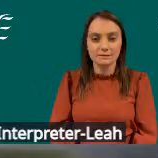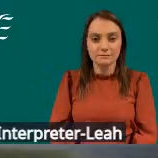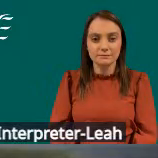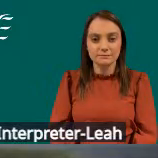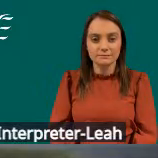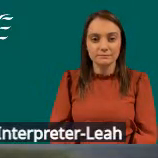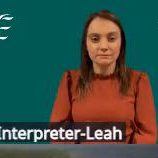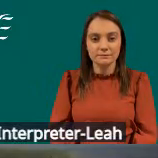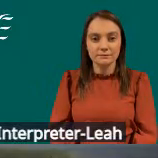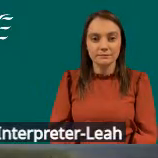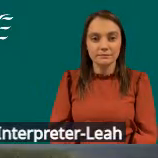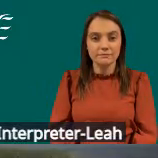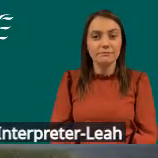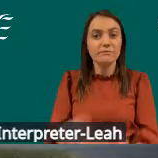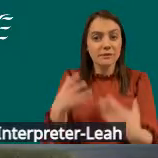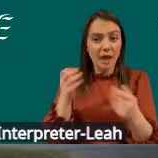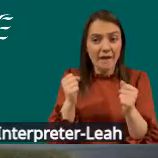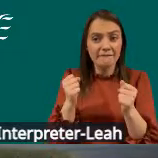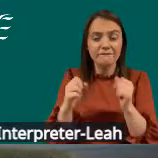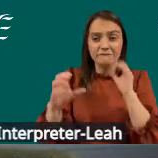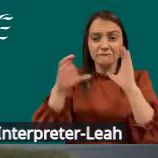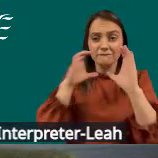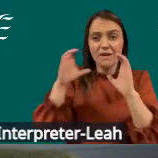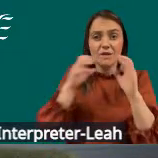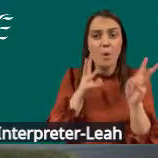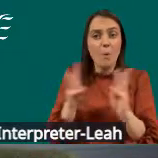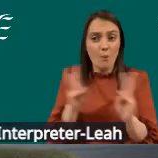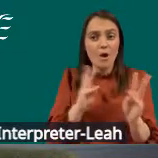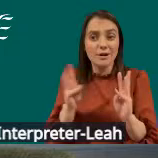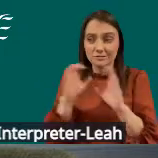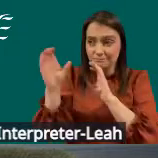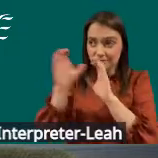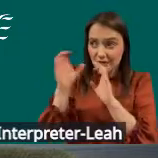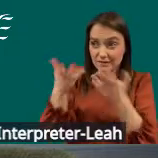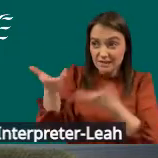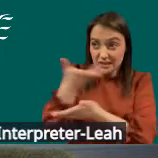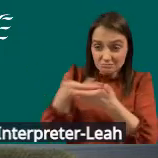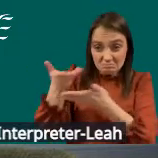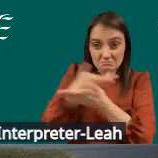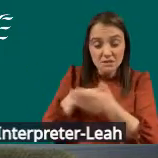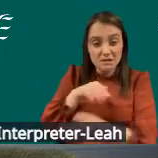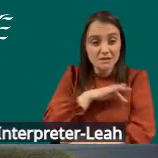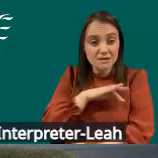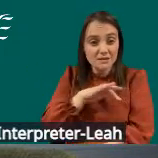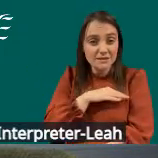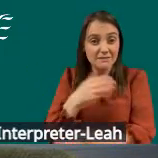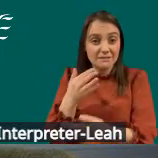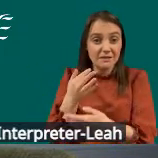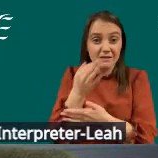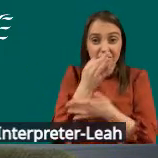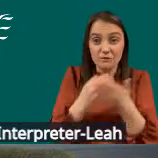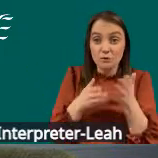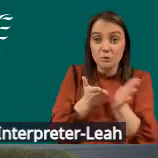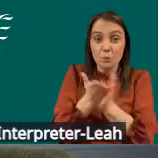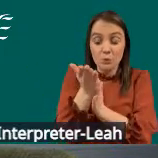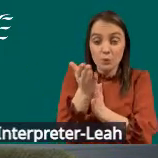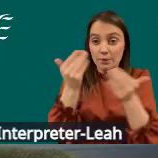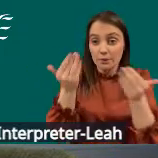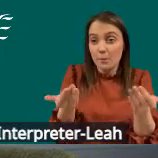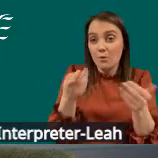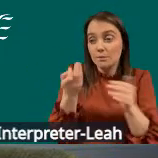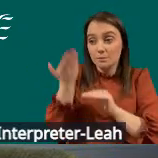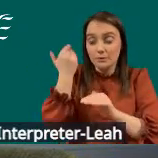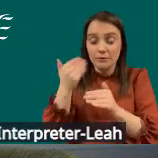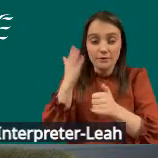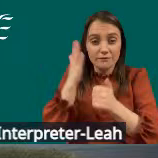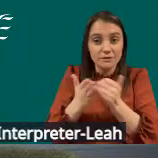Well, we would have conversation in work, like amongst ourselves, say those of us that would have gone through it or been going through it. Like, it's